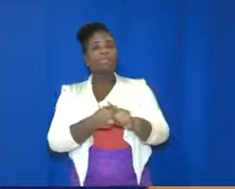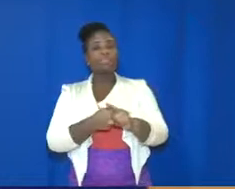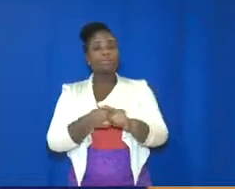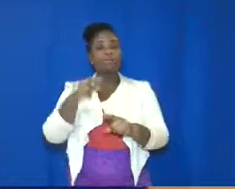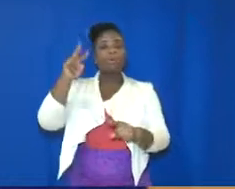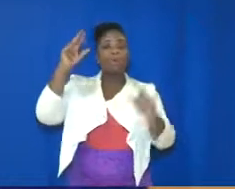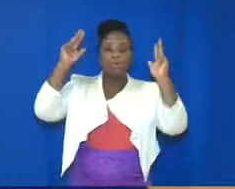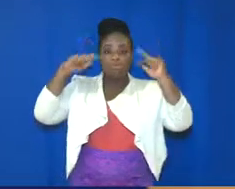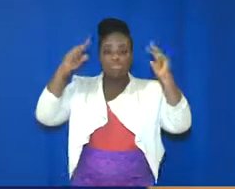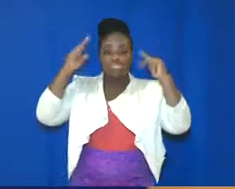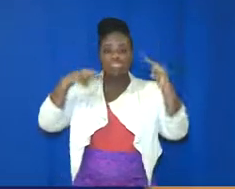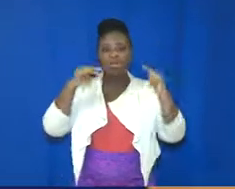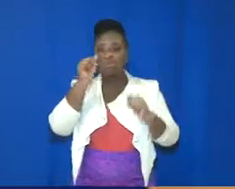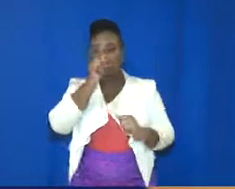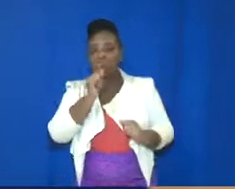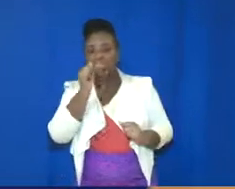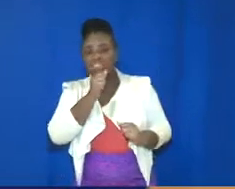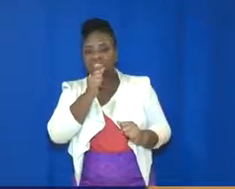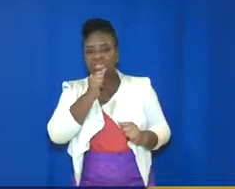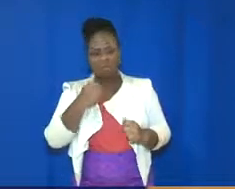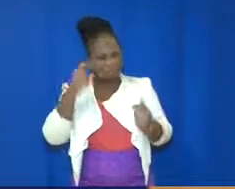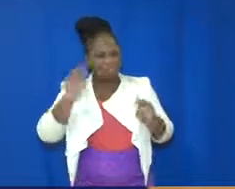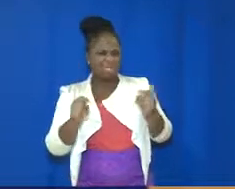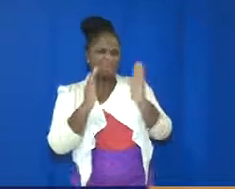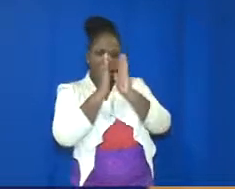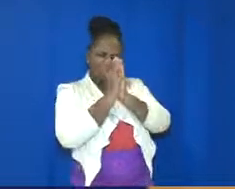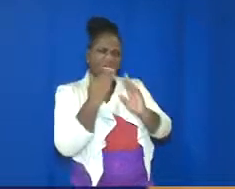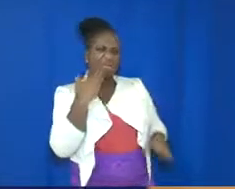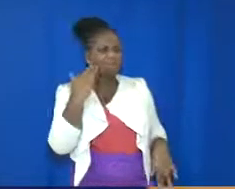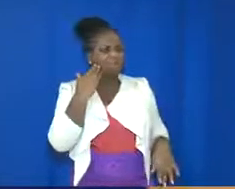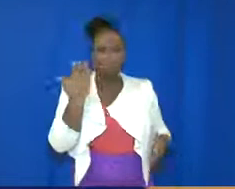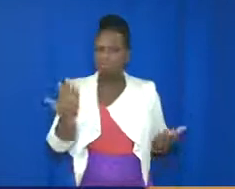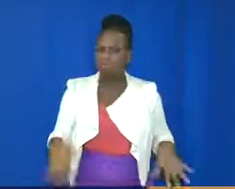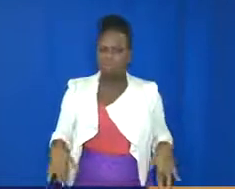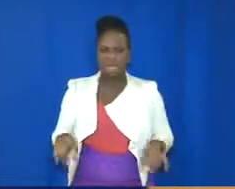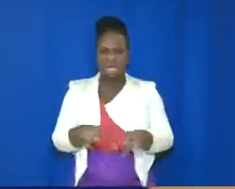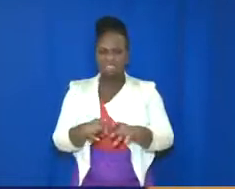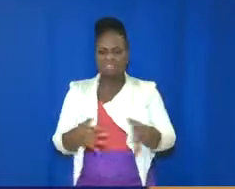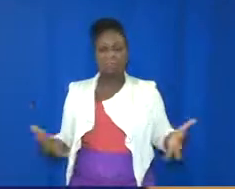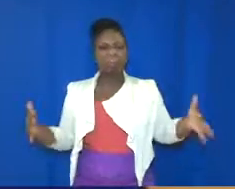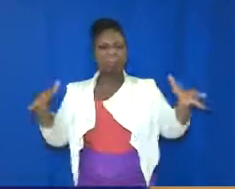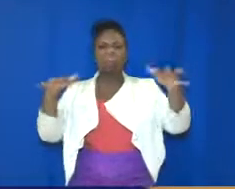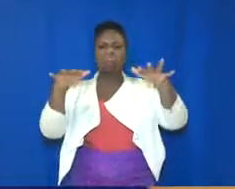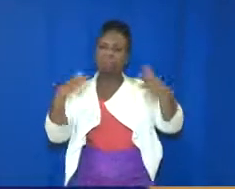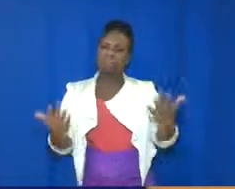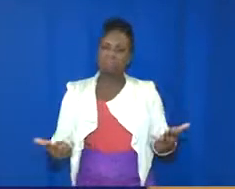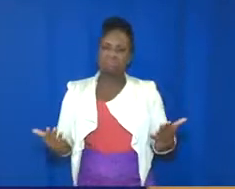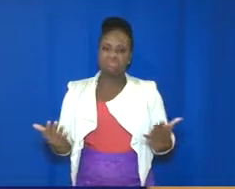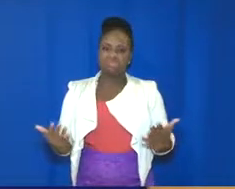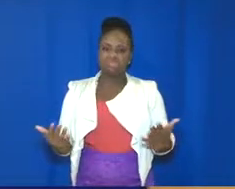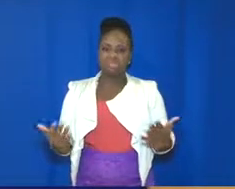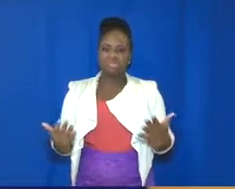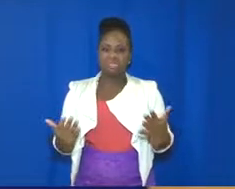Ramadan, our Muslim brothers and sisters are having to pray at home instead of congregating at the mosque